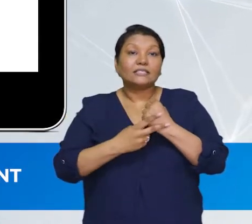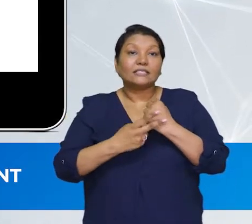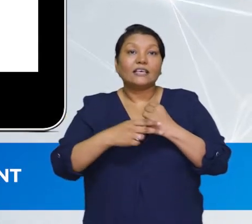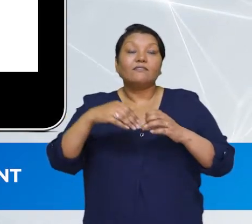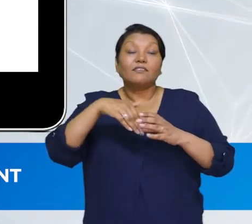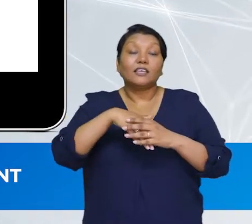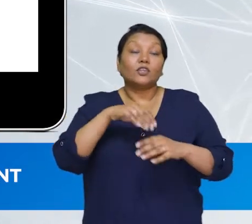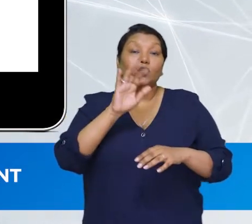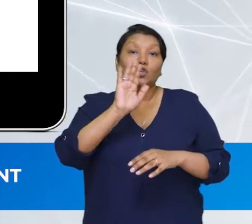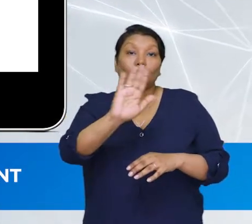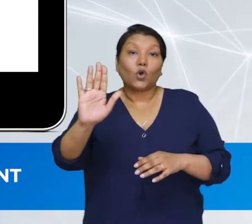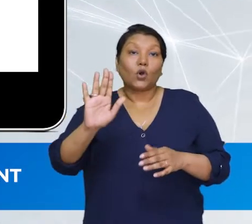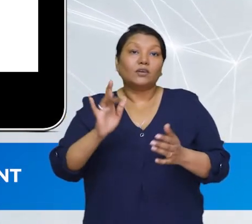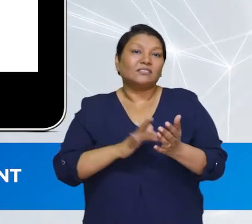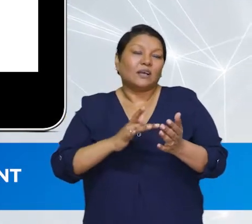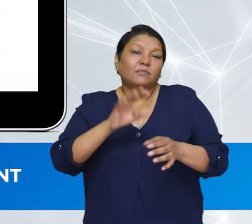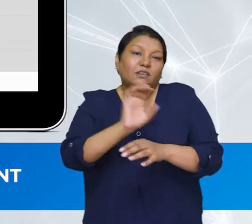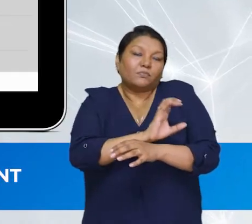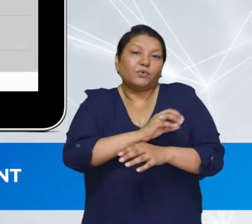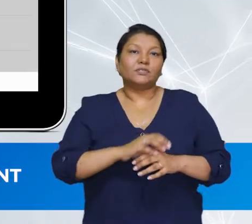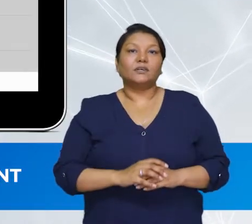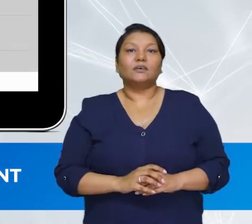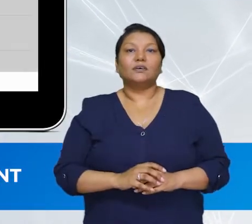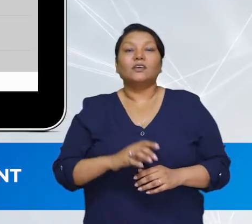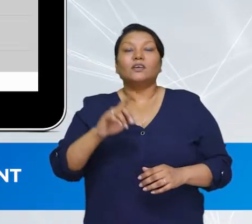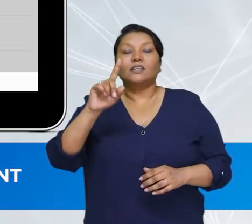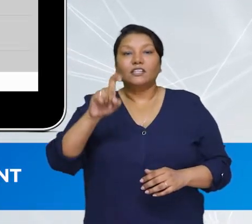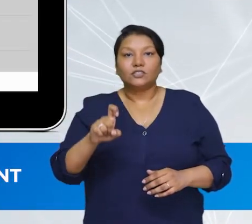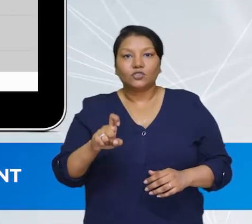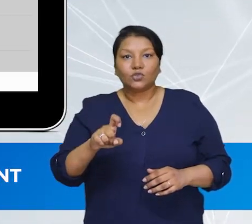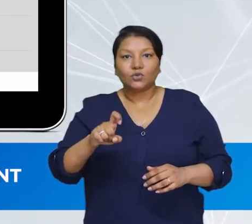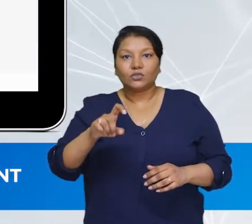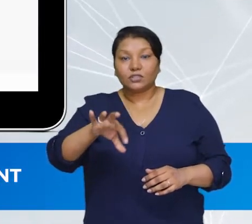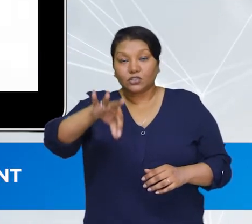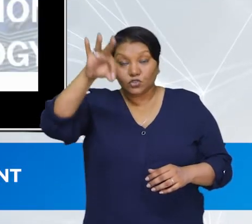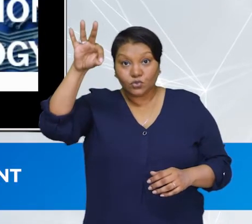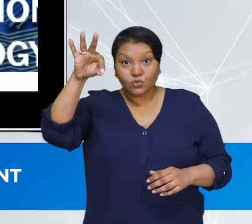a link on your computer, select the file